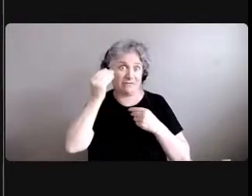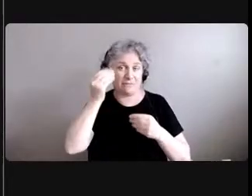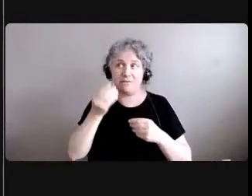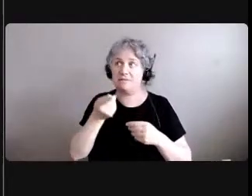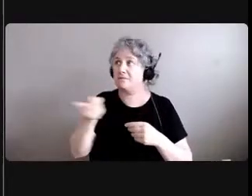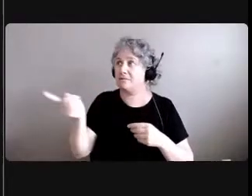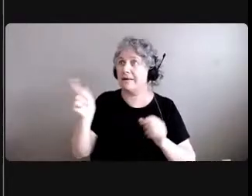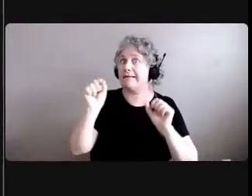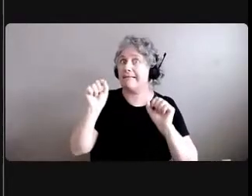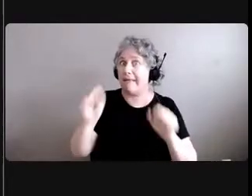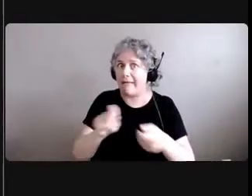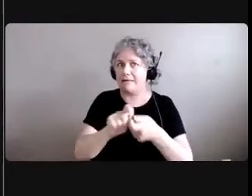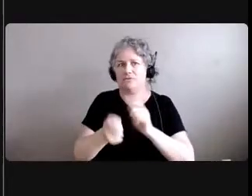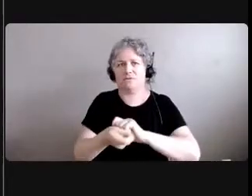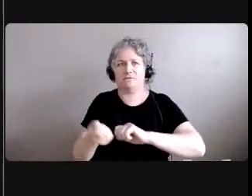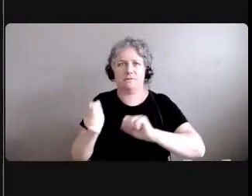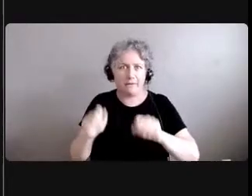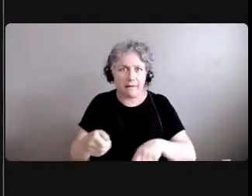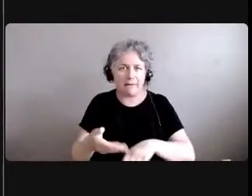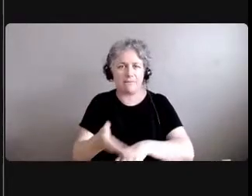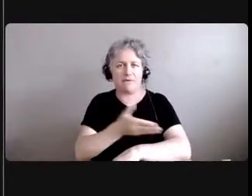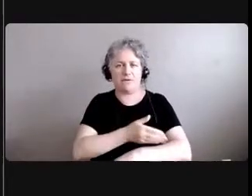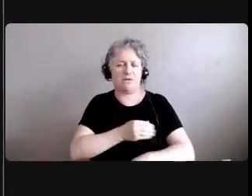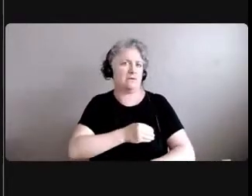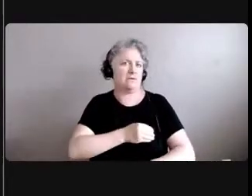those changes was so empowering.